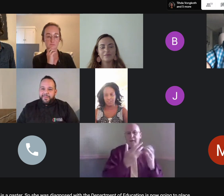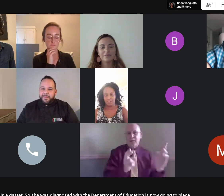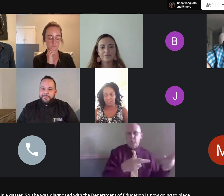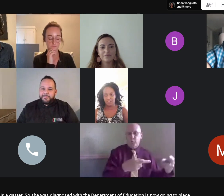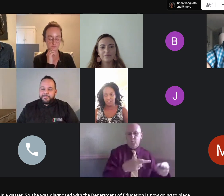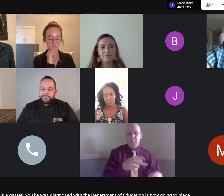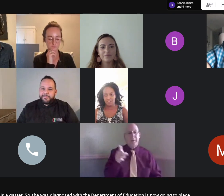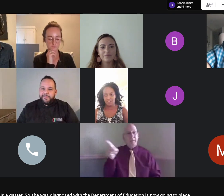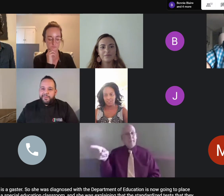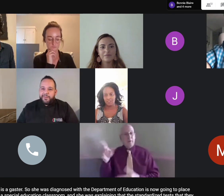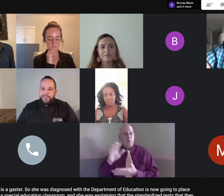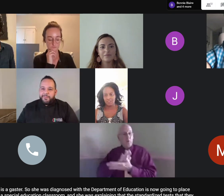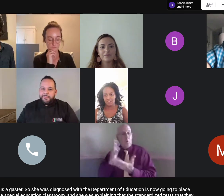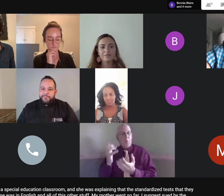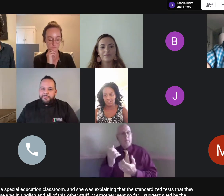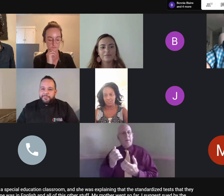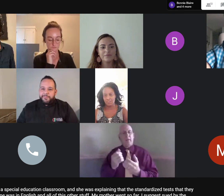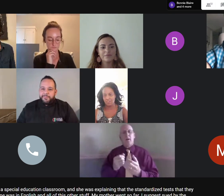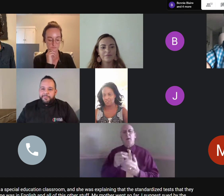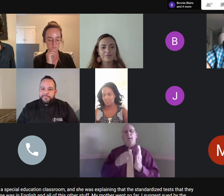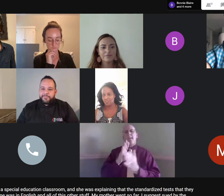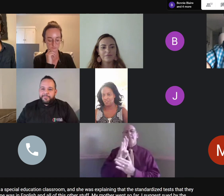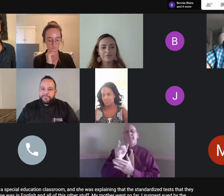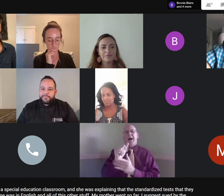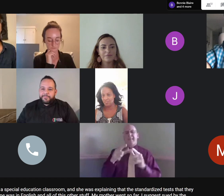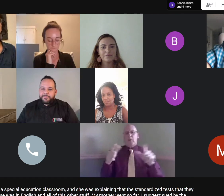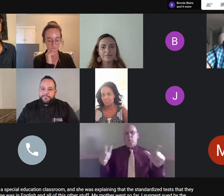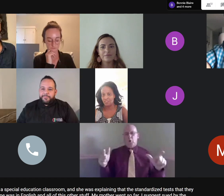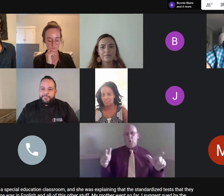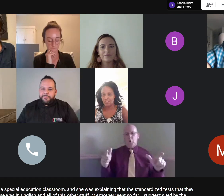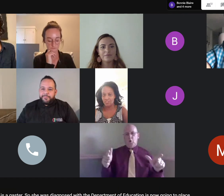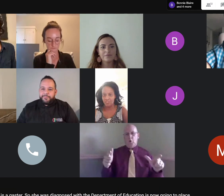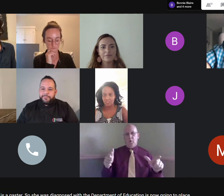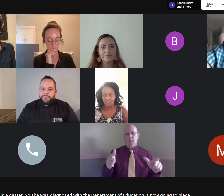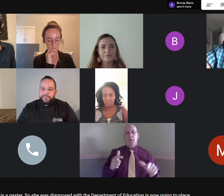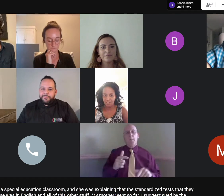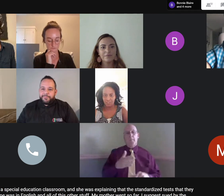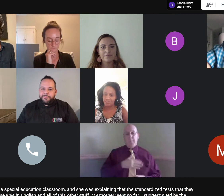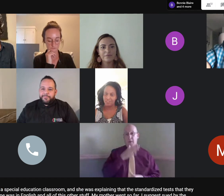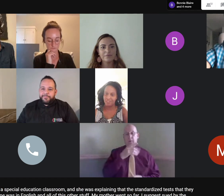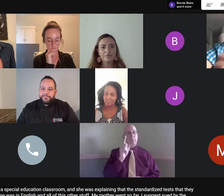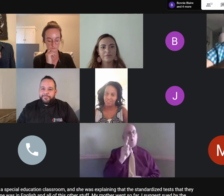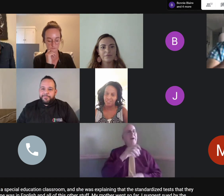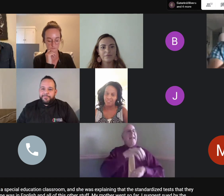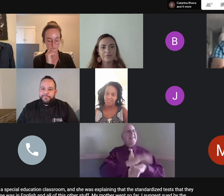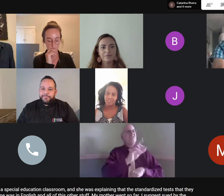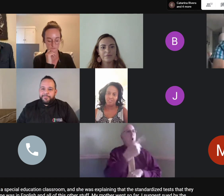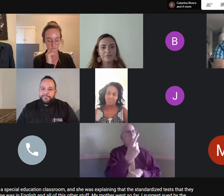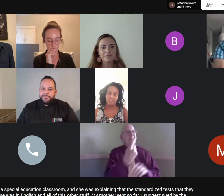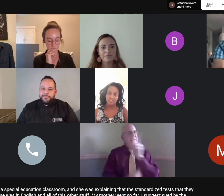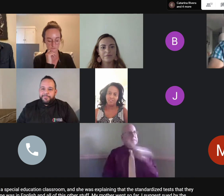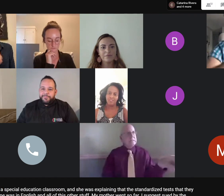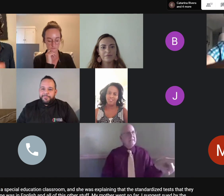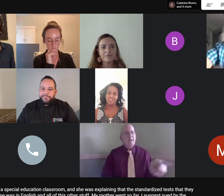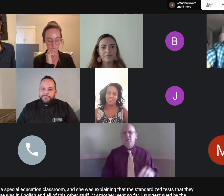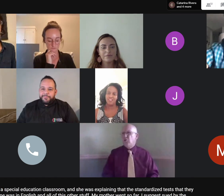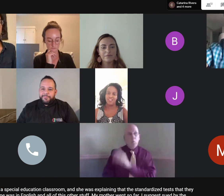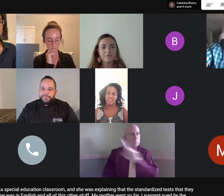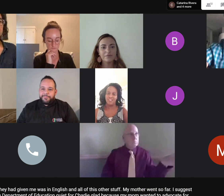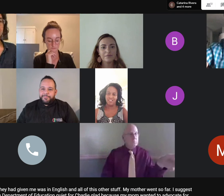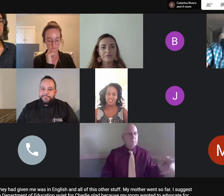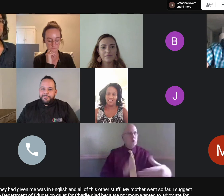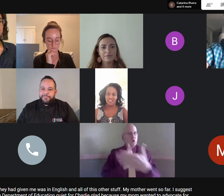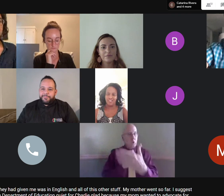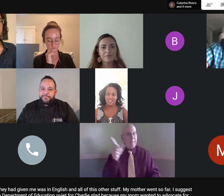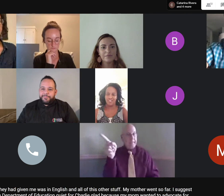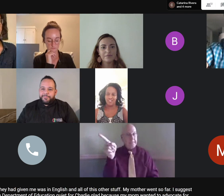wanted to place me in bilingual. My mom was like, no, I want my daughter to speak English. So she got sued for that. She was like, bring